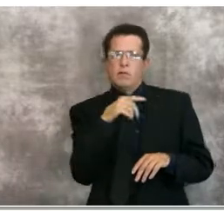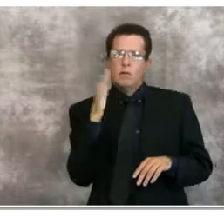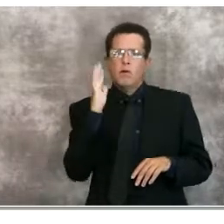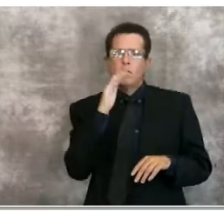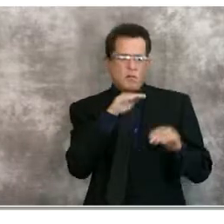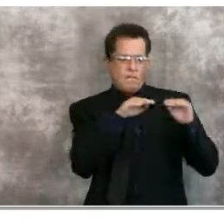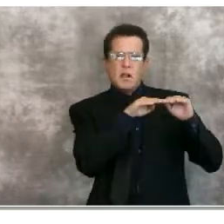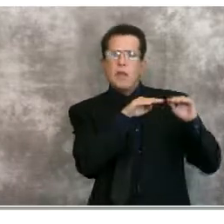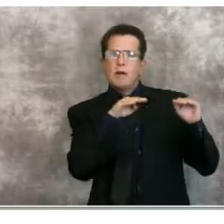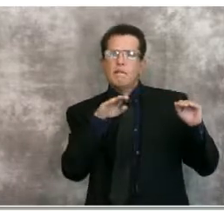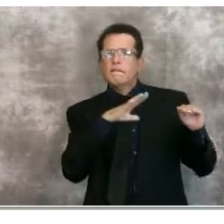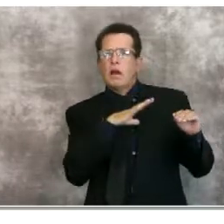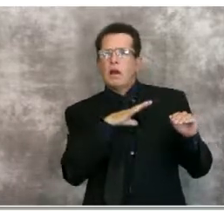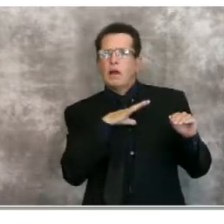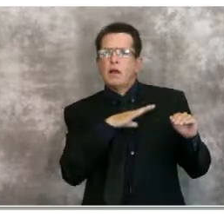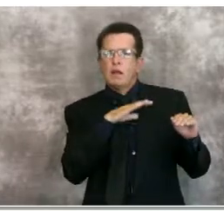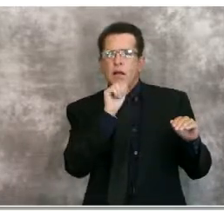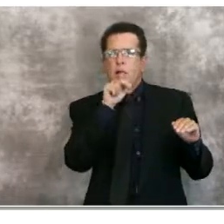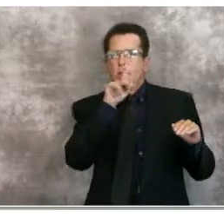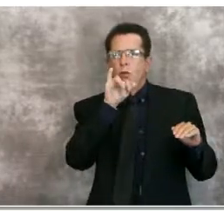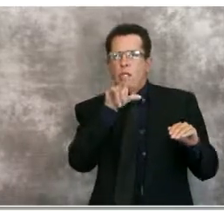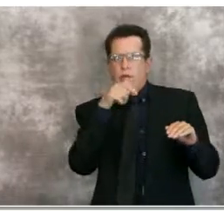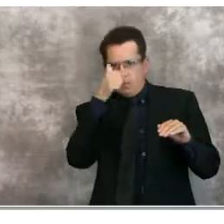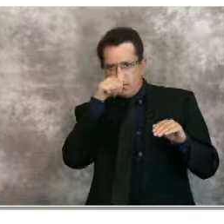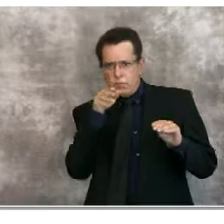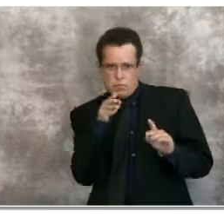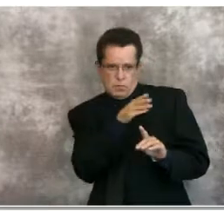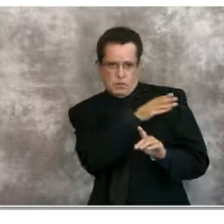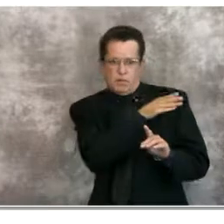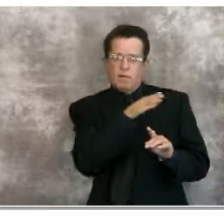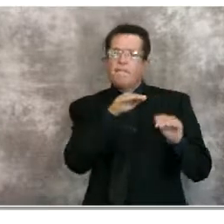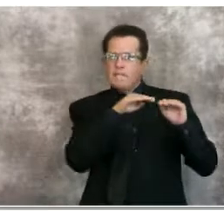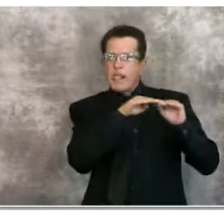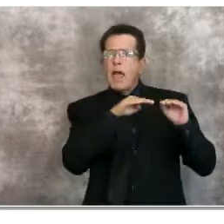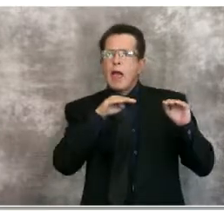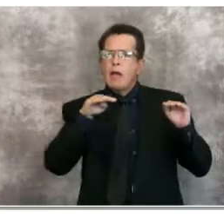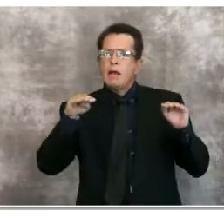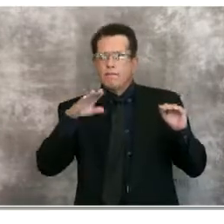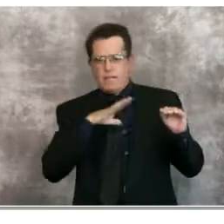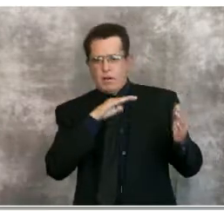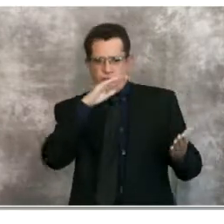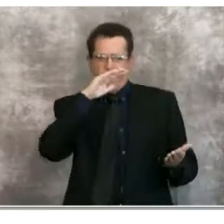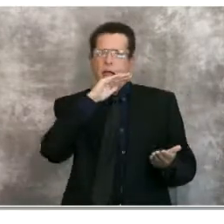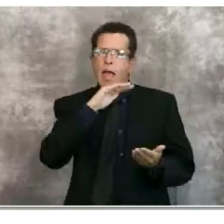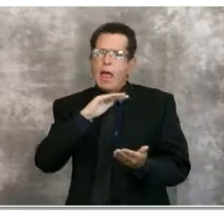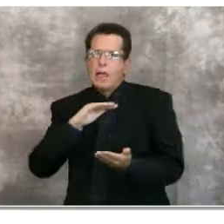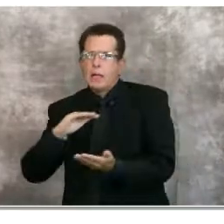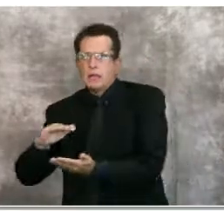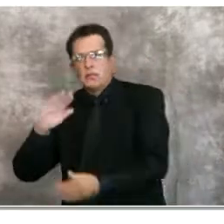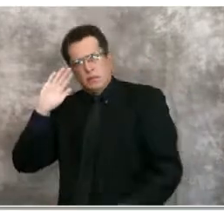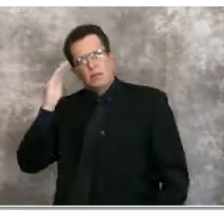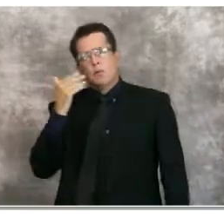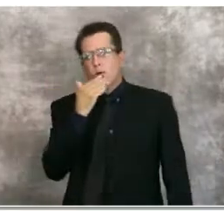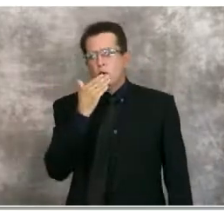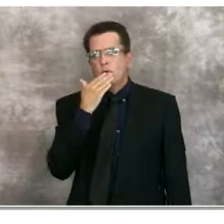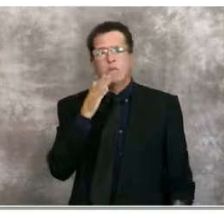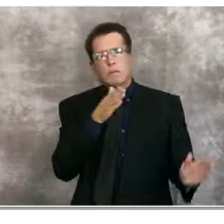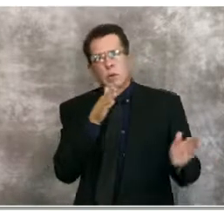a plateau. We like to speak of that as flattening the curve. If we show the next